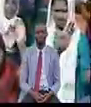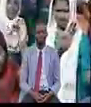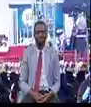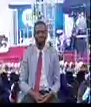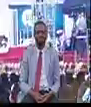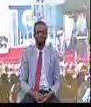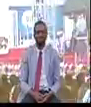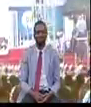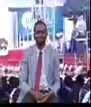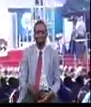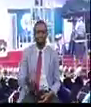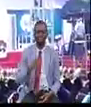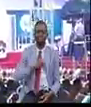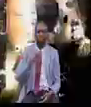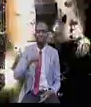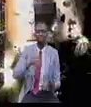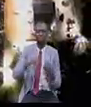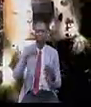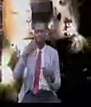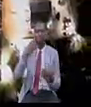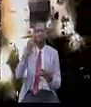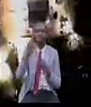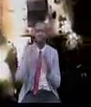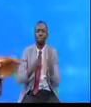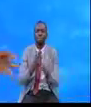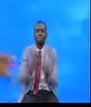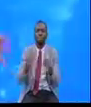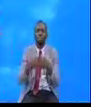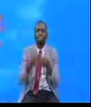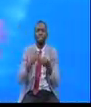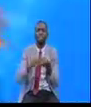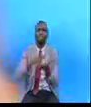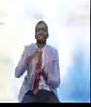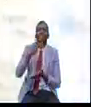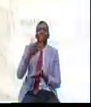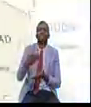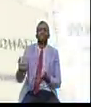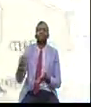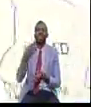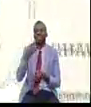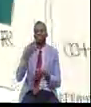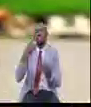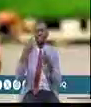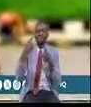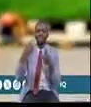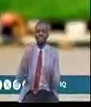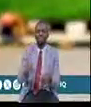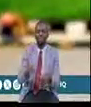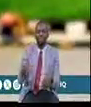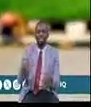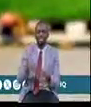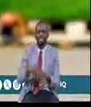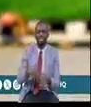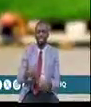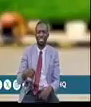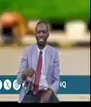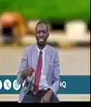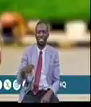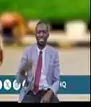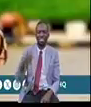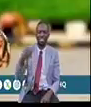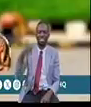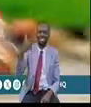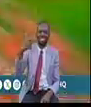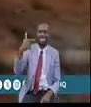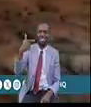I need to tell the world how glorious things are happening in Ghana. In the rich and